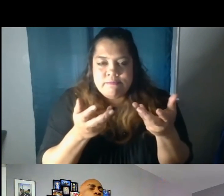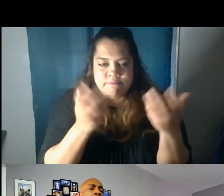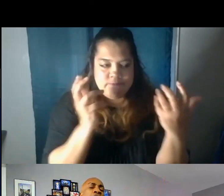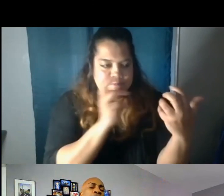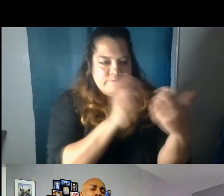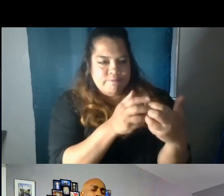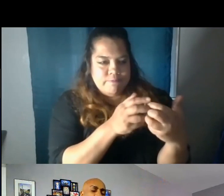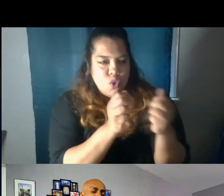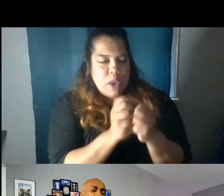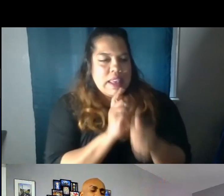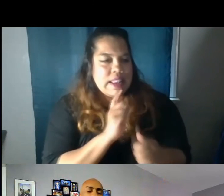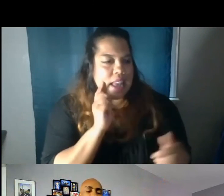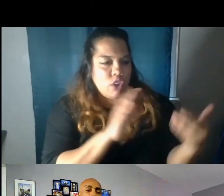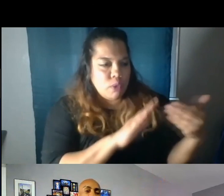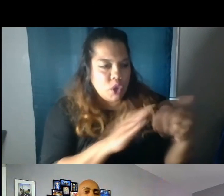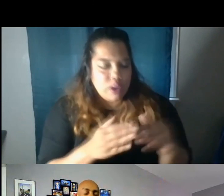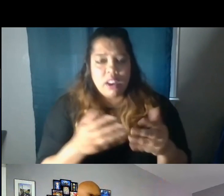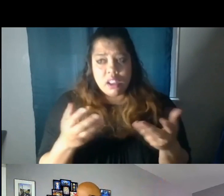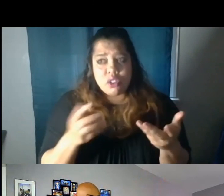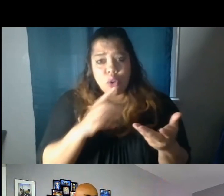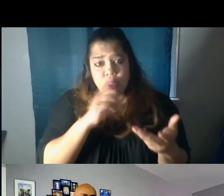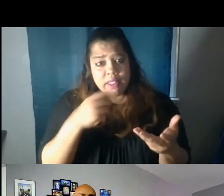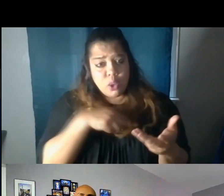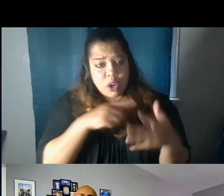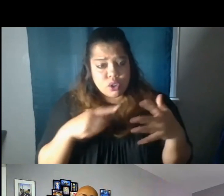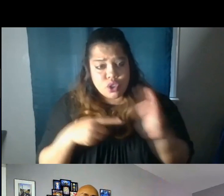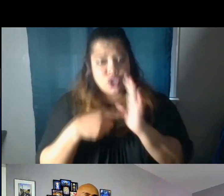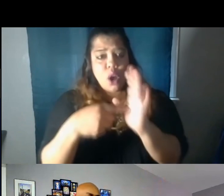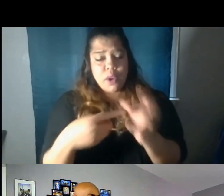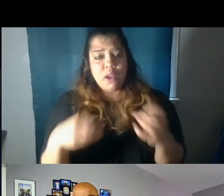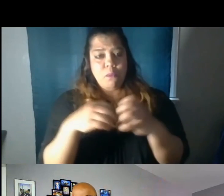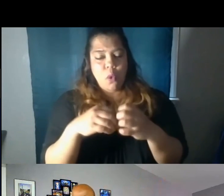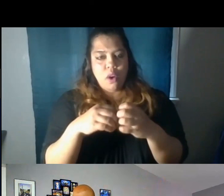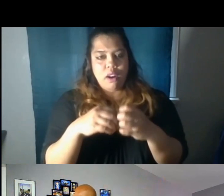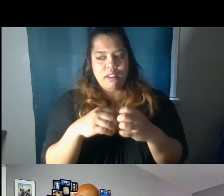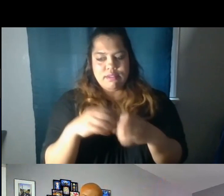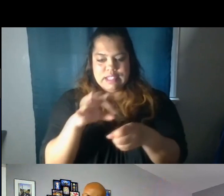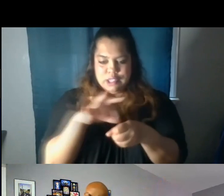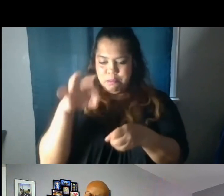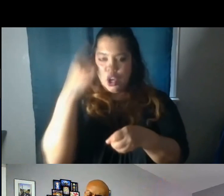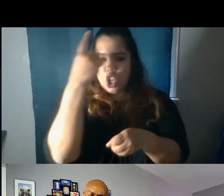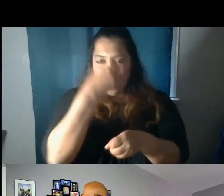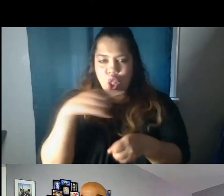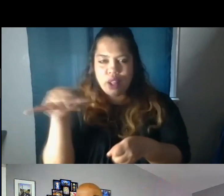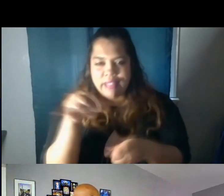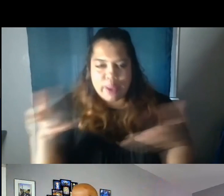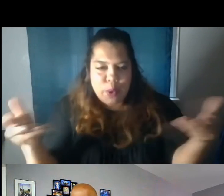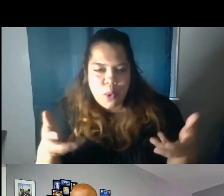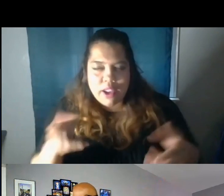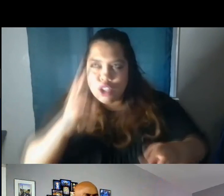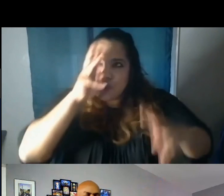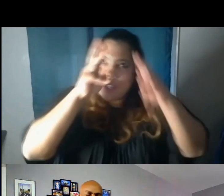and more demonstrating what spirit is as this ever expanding consciousness, ever expanding creativity,